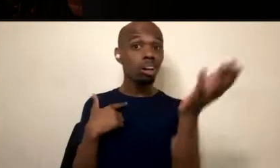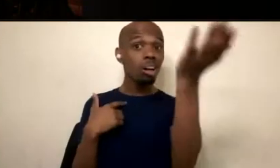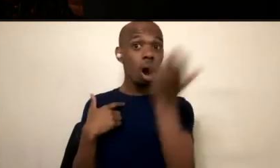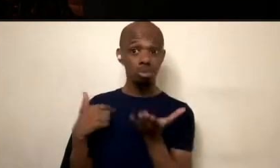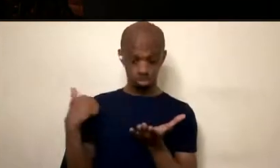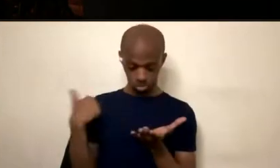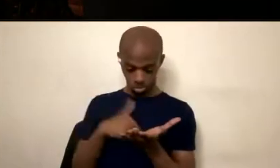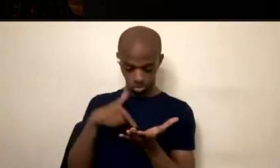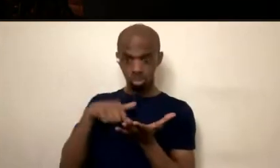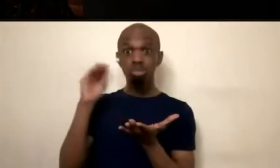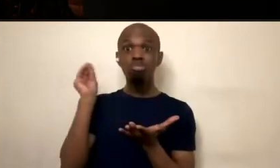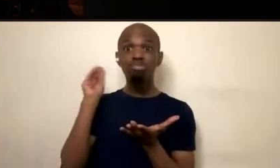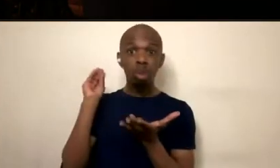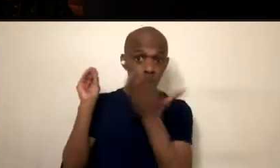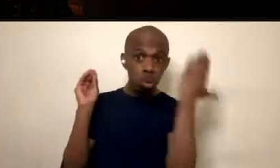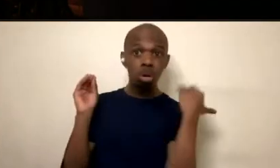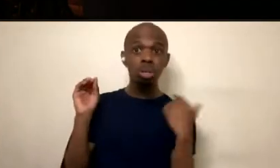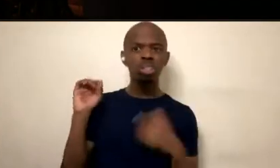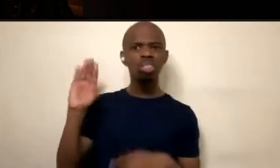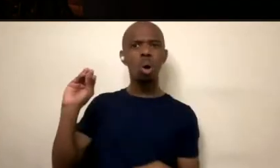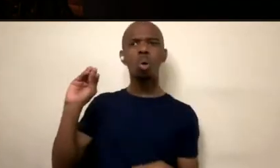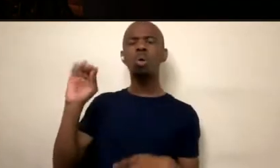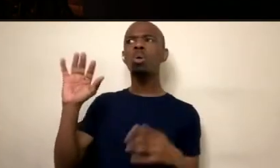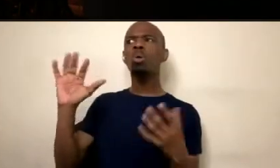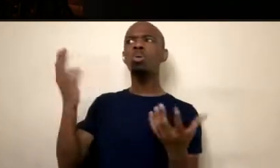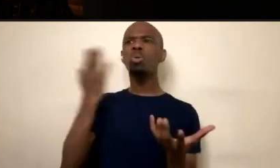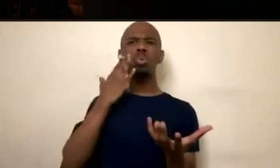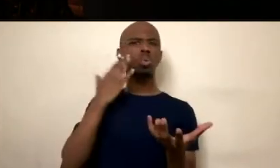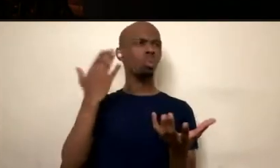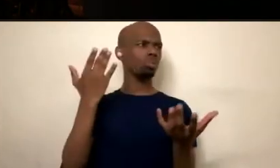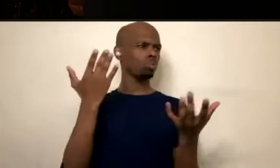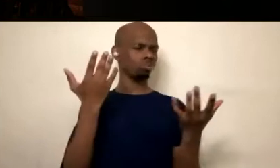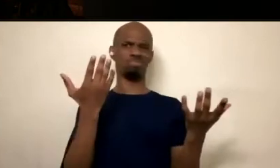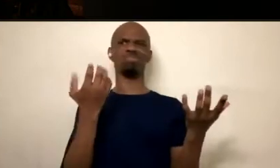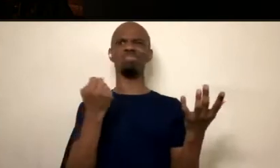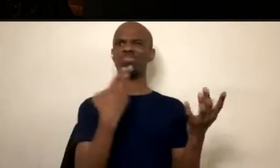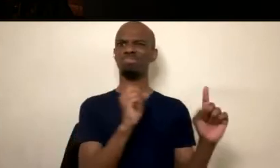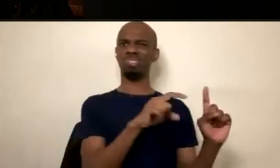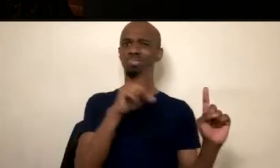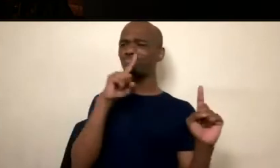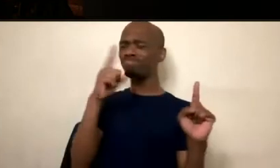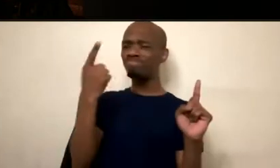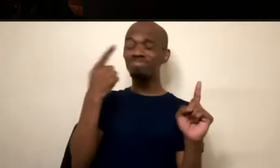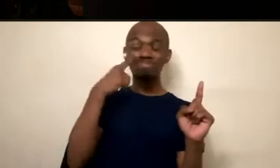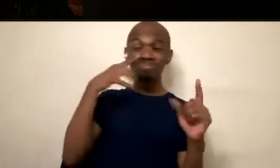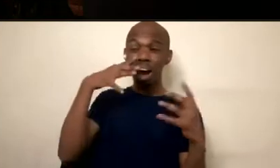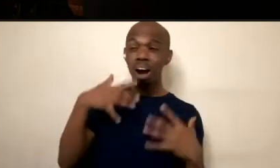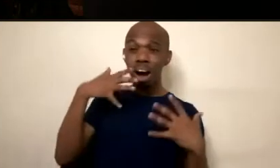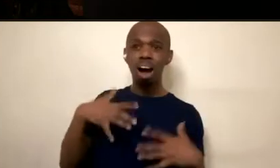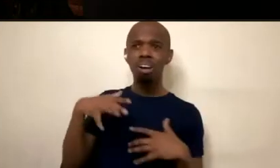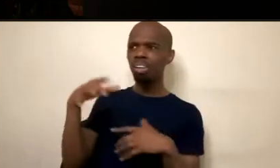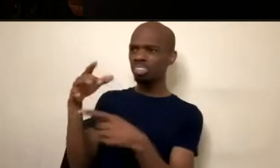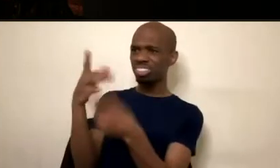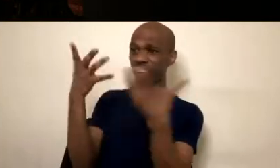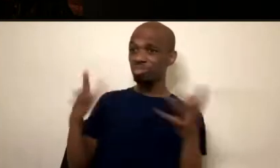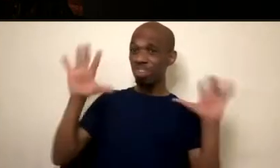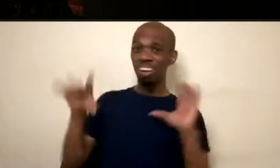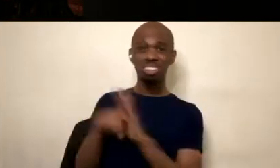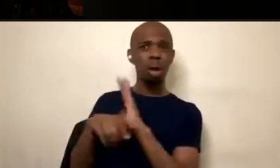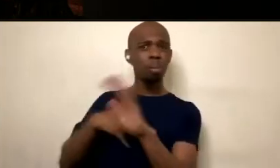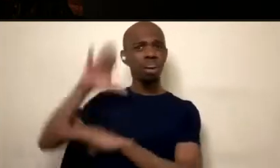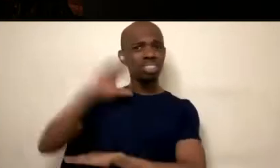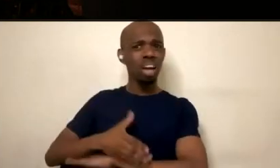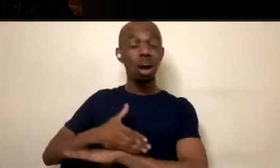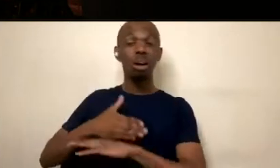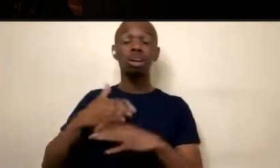they murdered my child. Mm-hmm. And at the same time, you got to get up and get going. Mm. Don't nobody want to hear. They're going to hear it for, they'll hear it for a